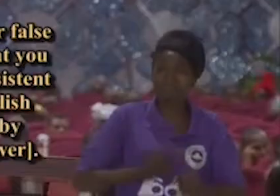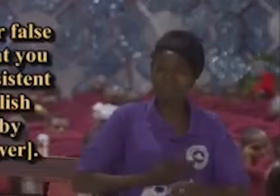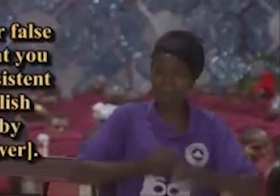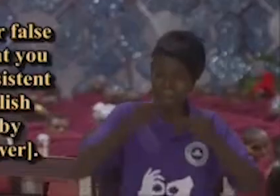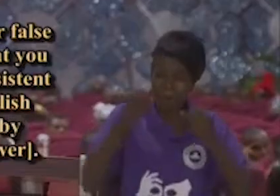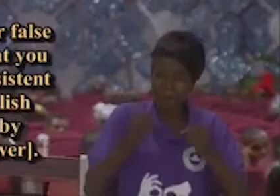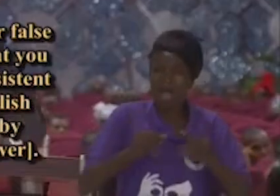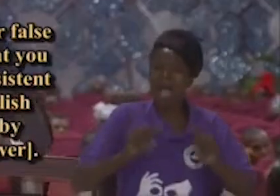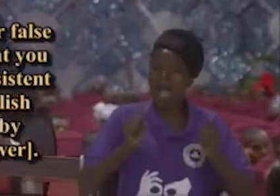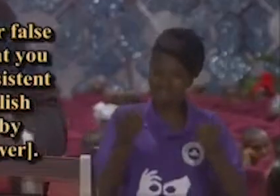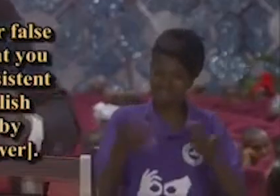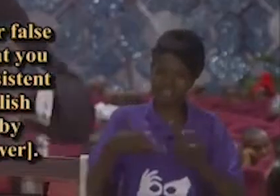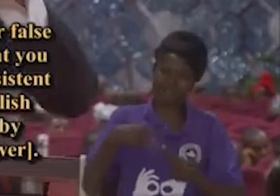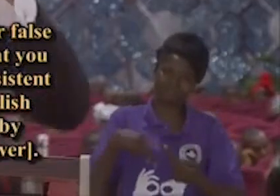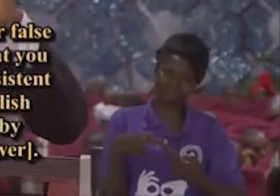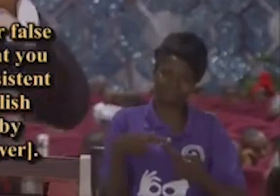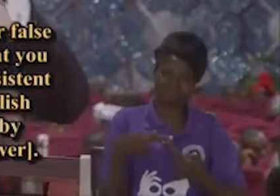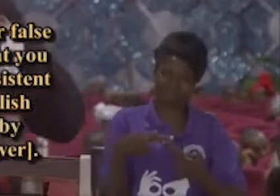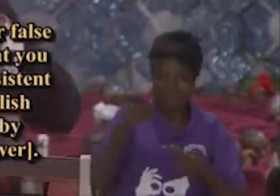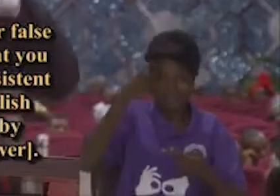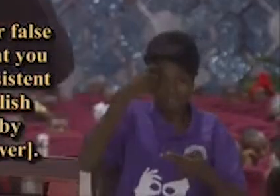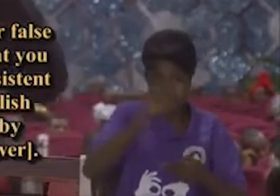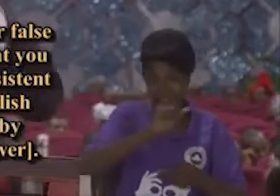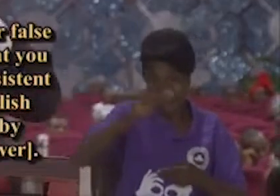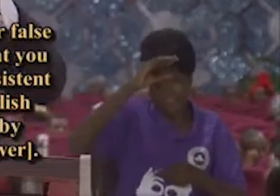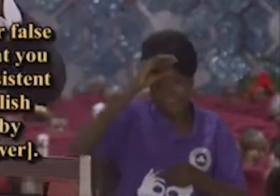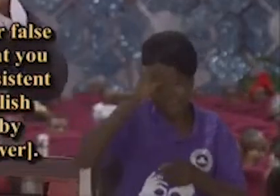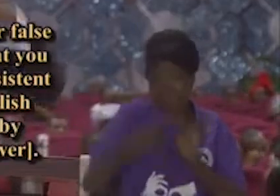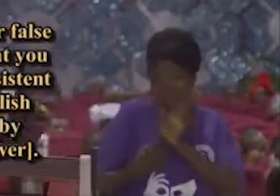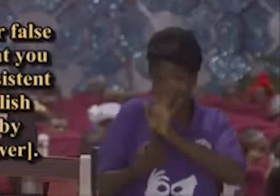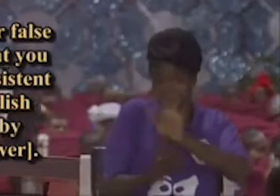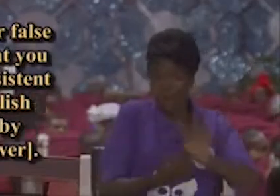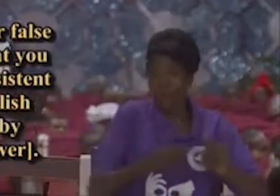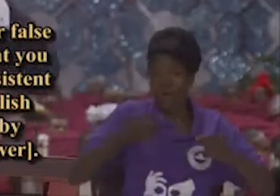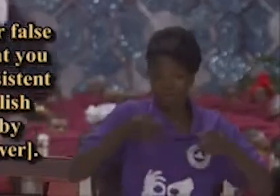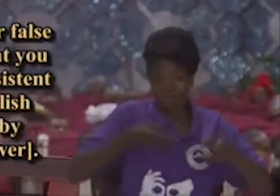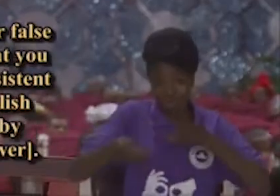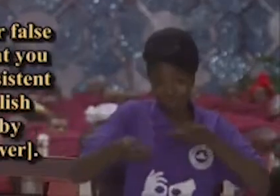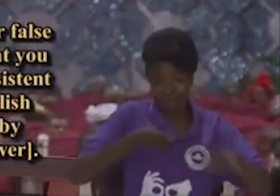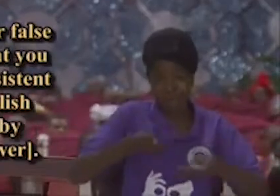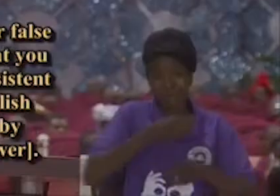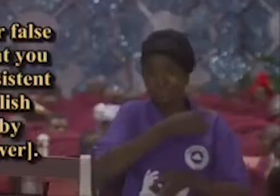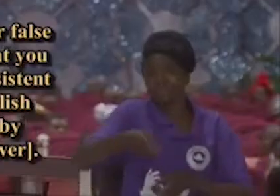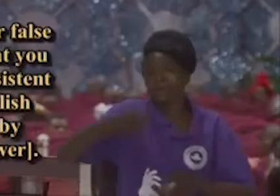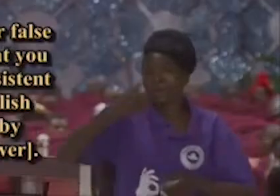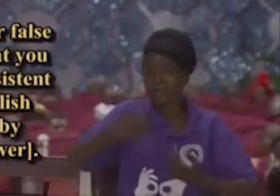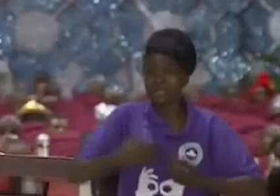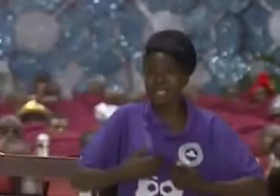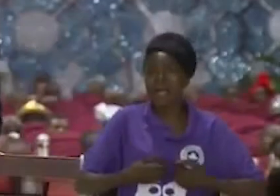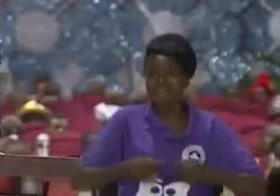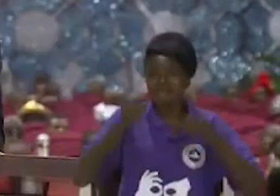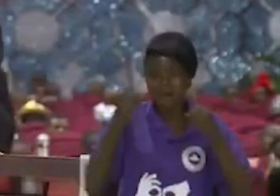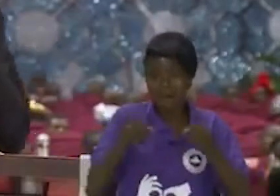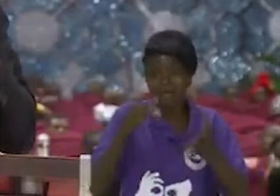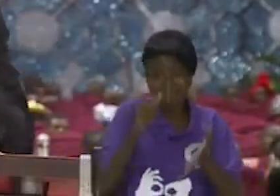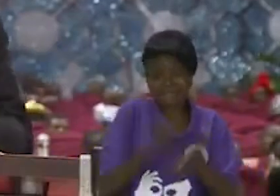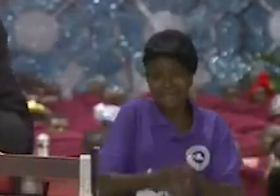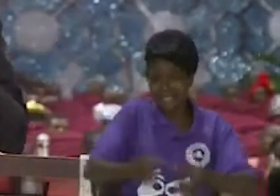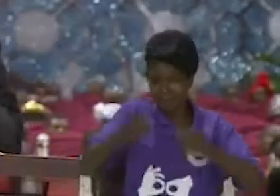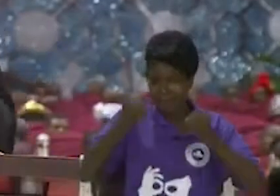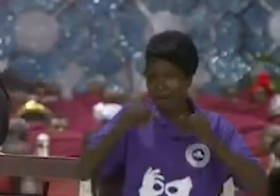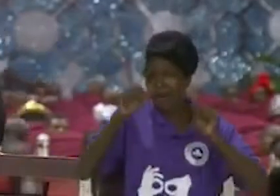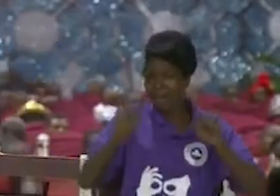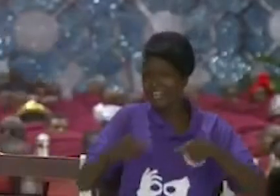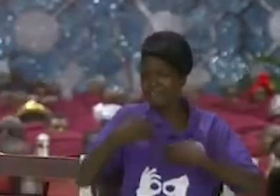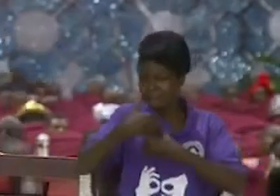power available. So for a man to exercise dominion, he must generate power. And that power can only be generated